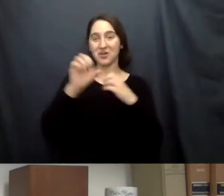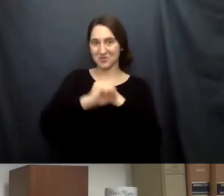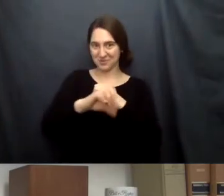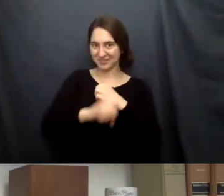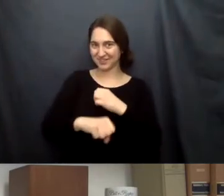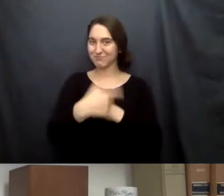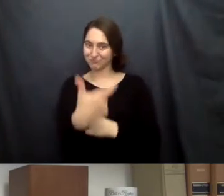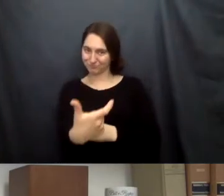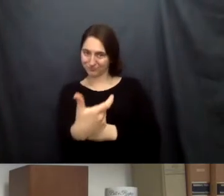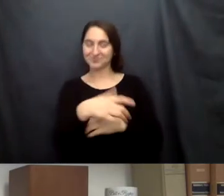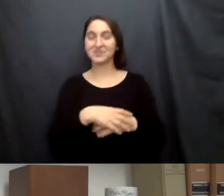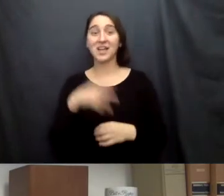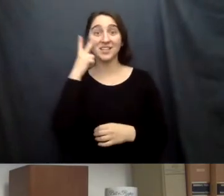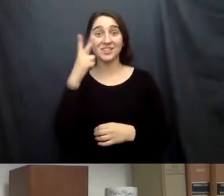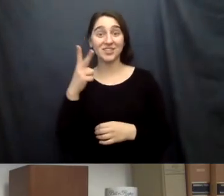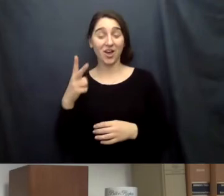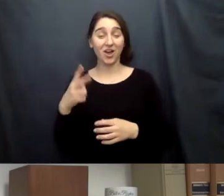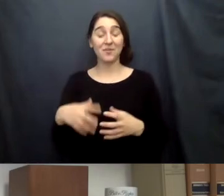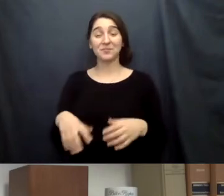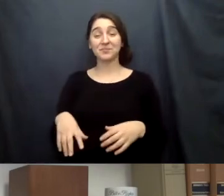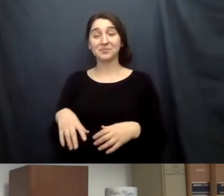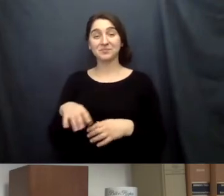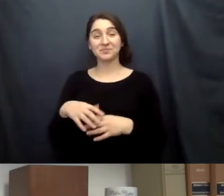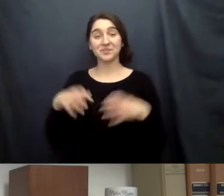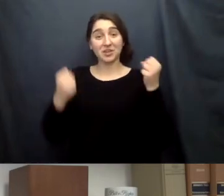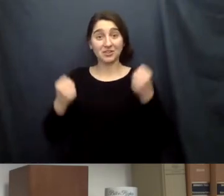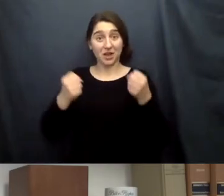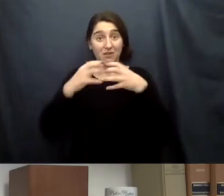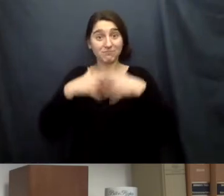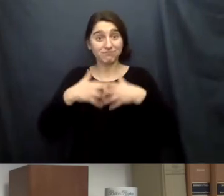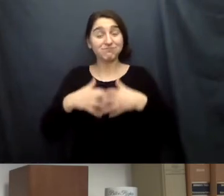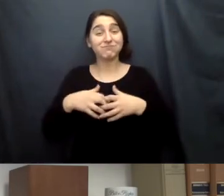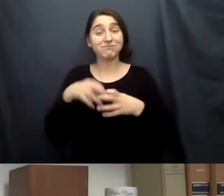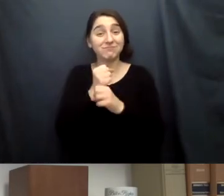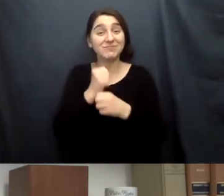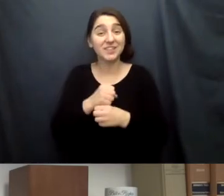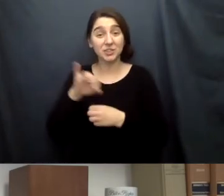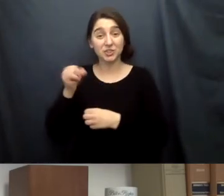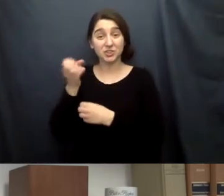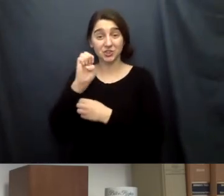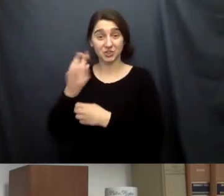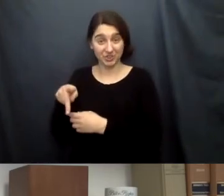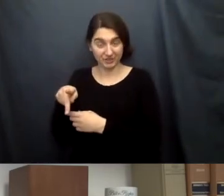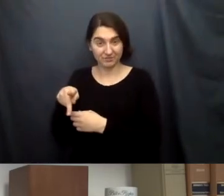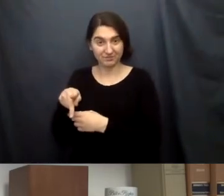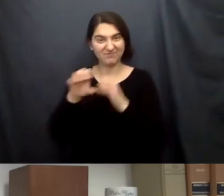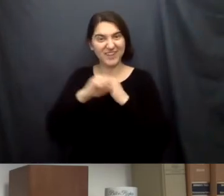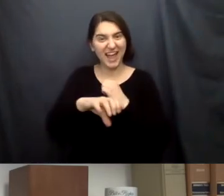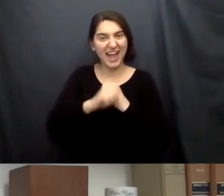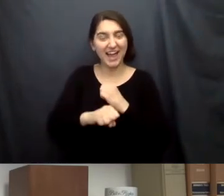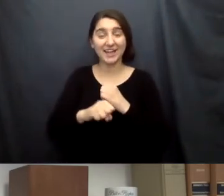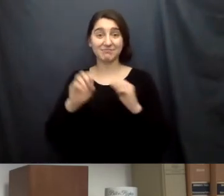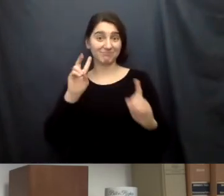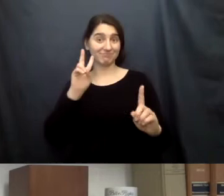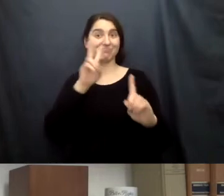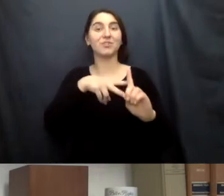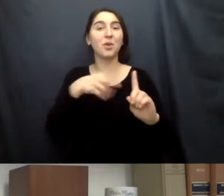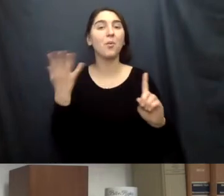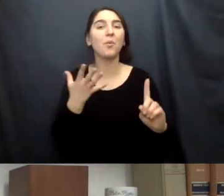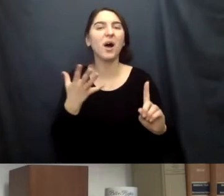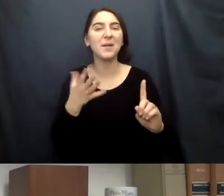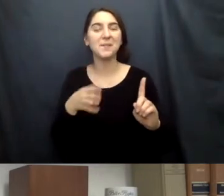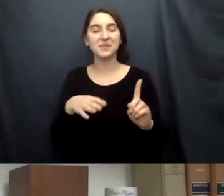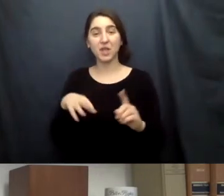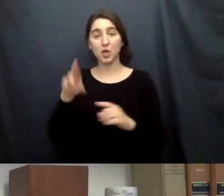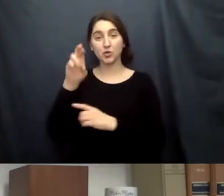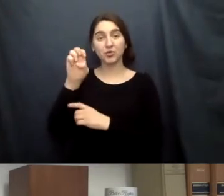most all-American activities, watching commercials during the Super Bowl. Automaker Jeep aired a two-minute ad